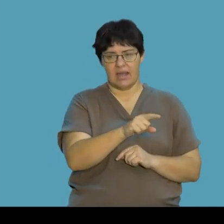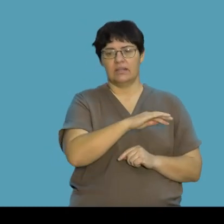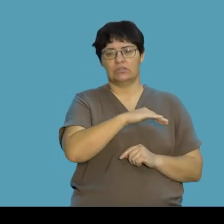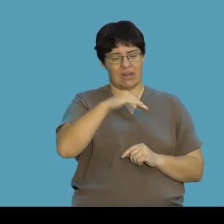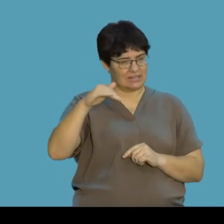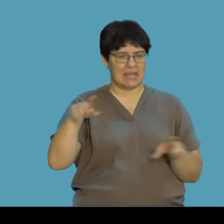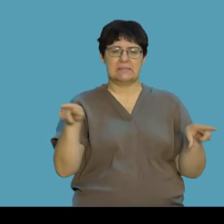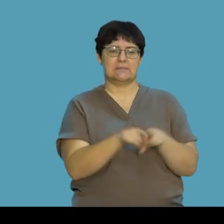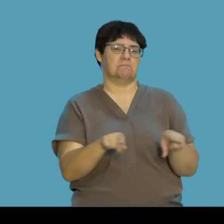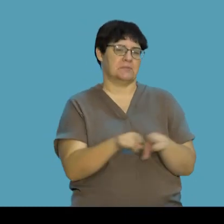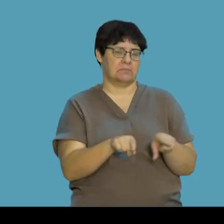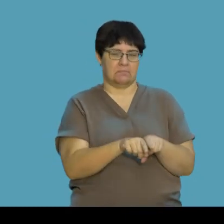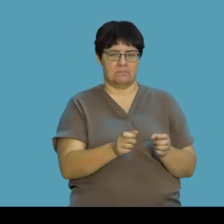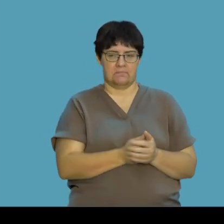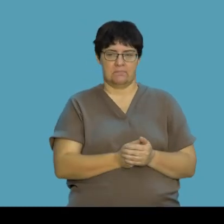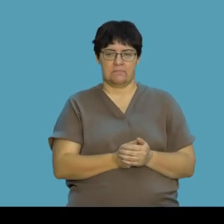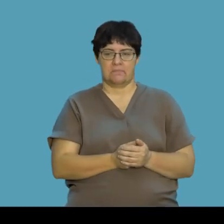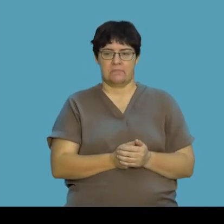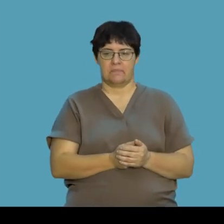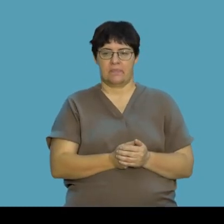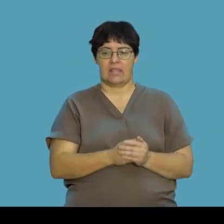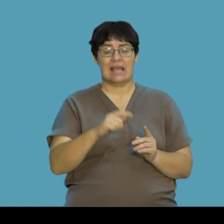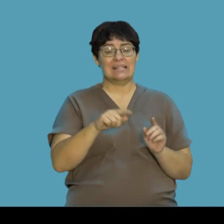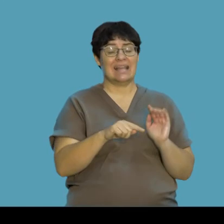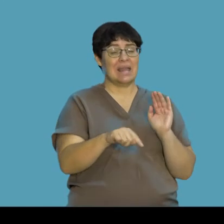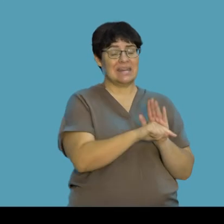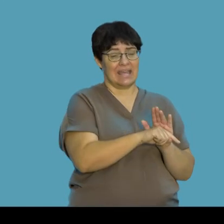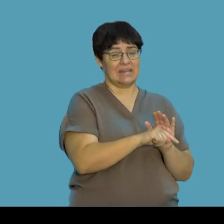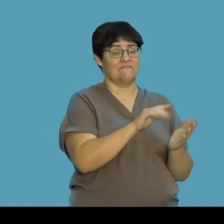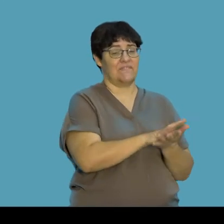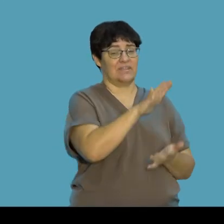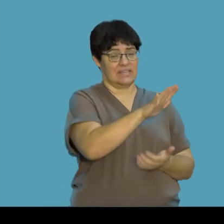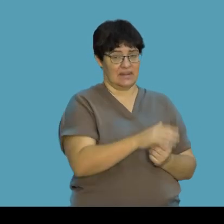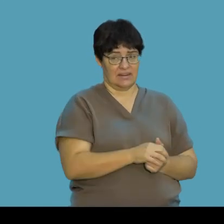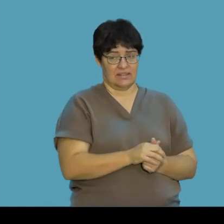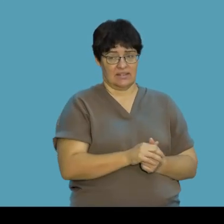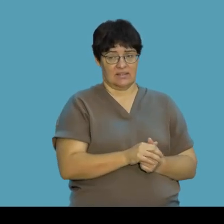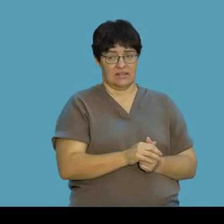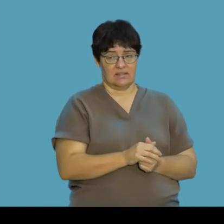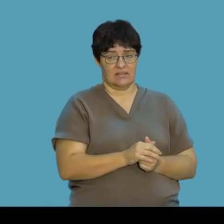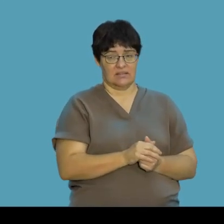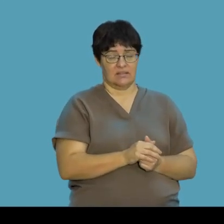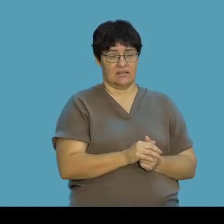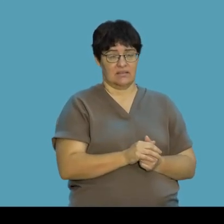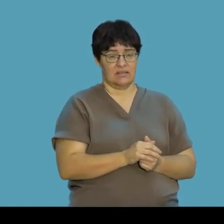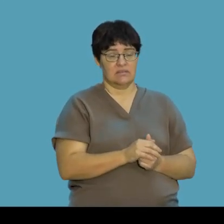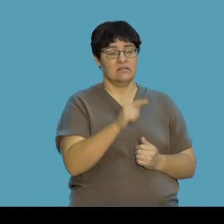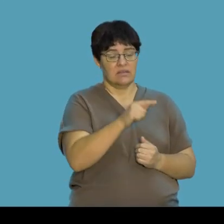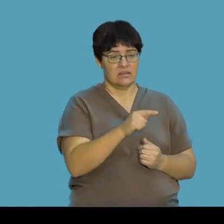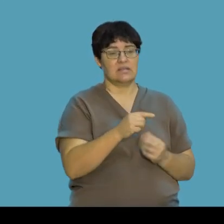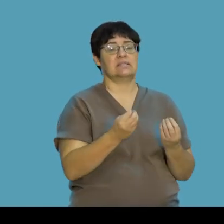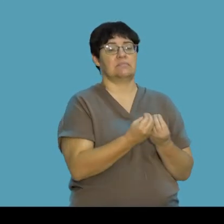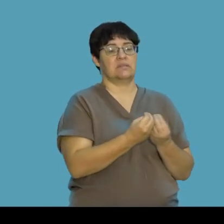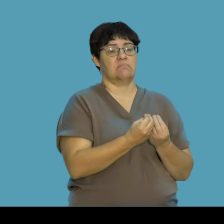the same. So at a temperature of negative 15 degrees Celsius, that substance is actually a